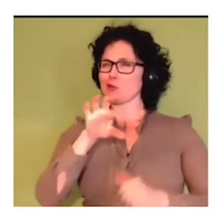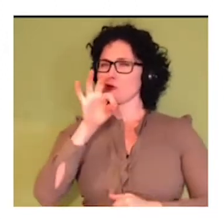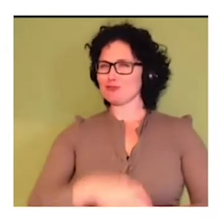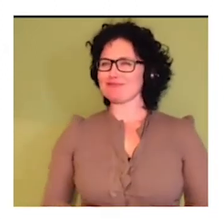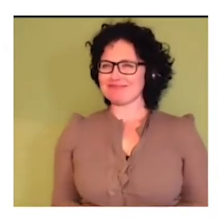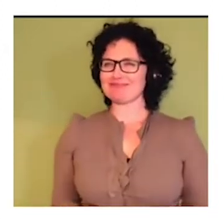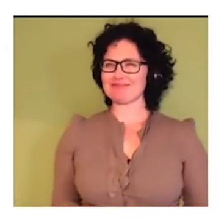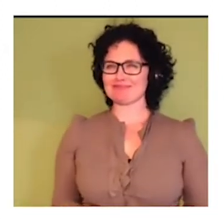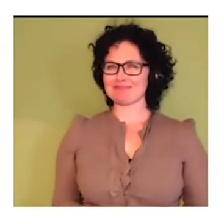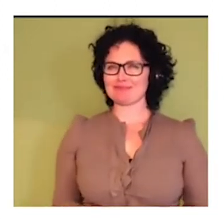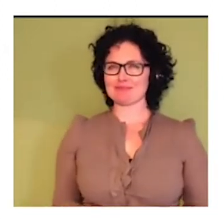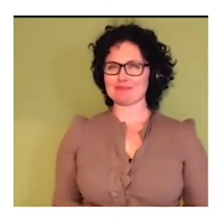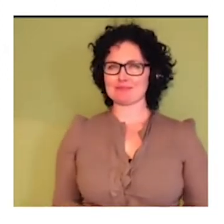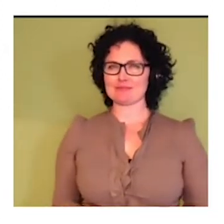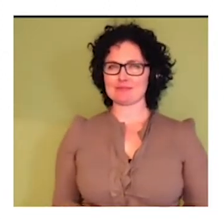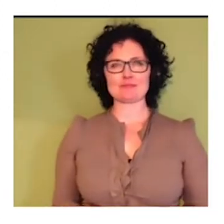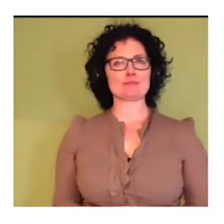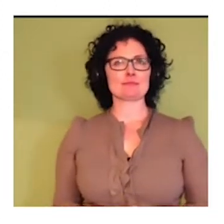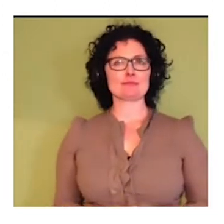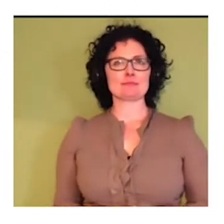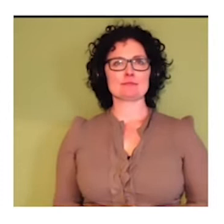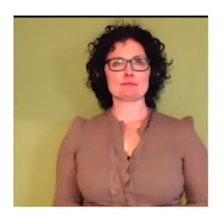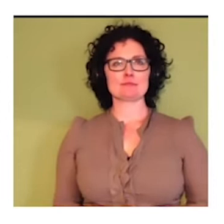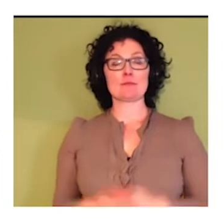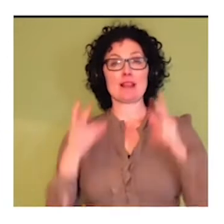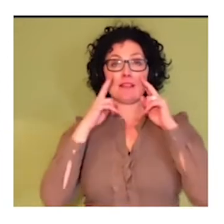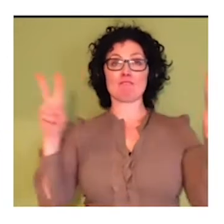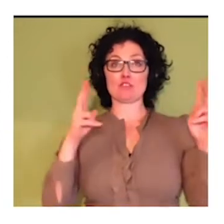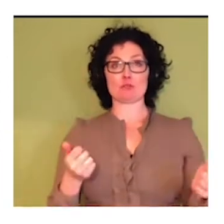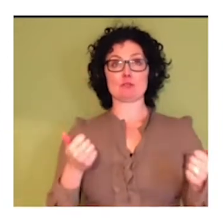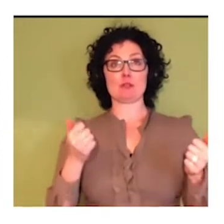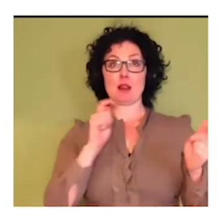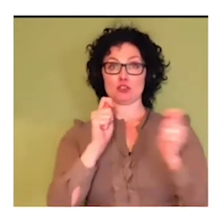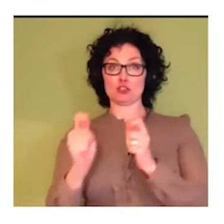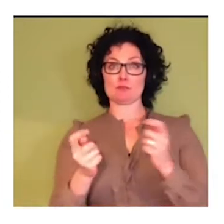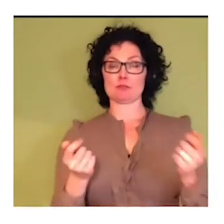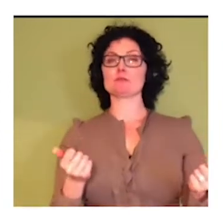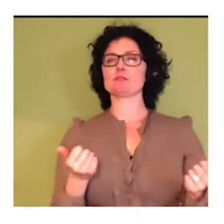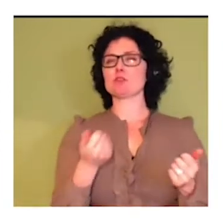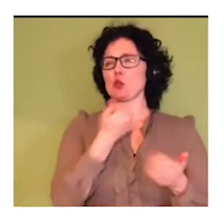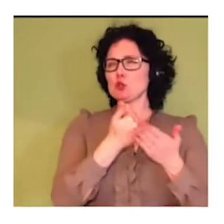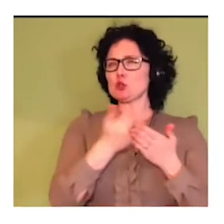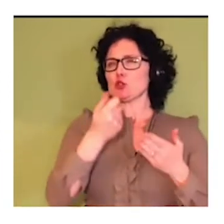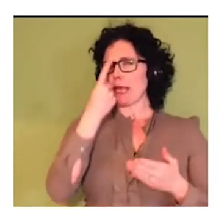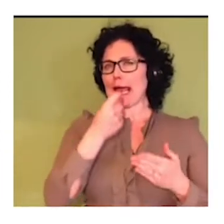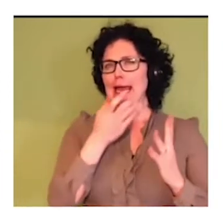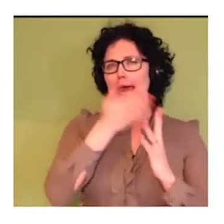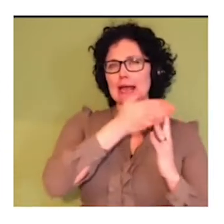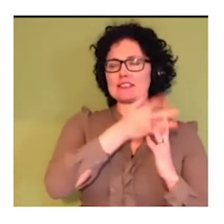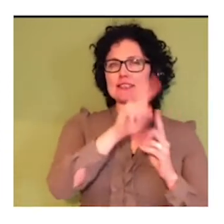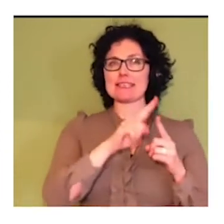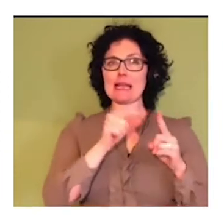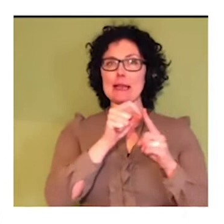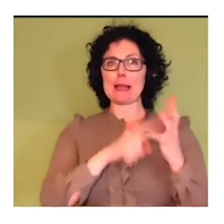Okay, so having looked at the visual adjustments that are available within a typical EPUB reader, let's now look at the screen